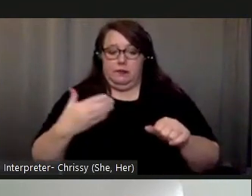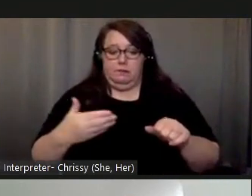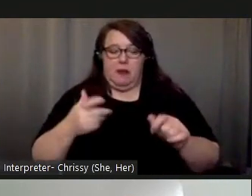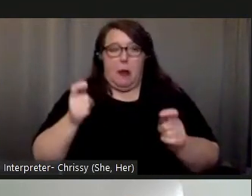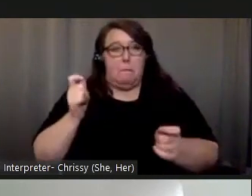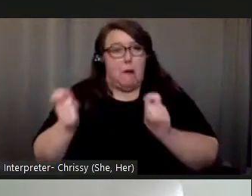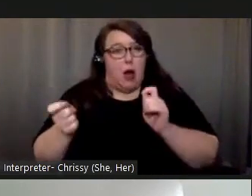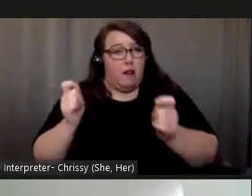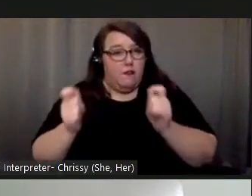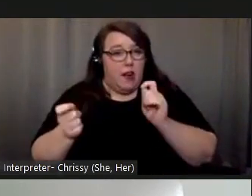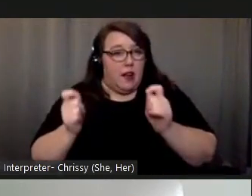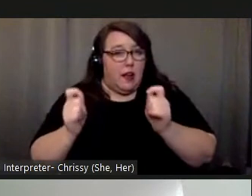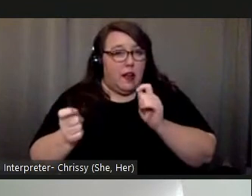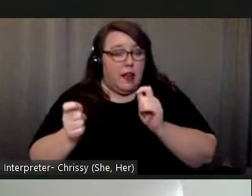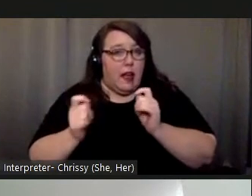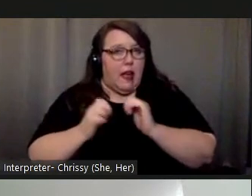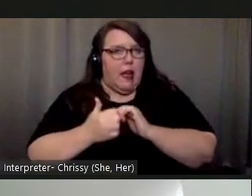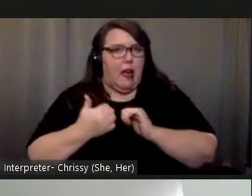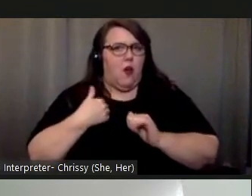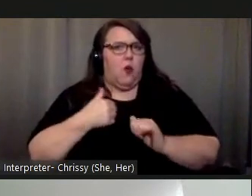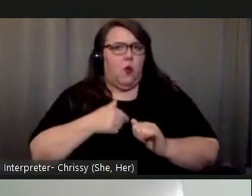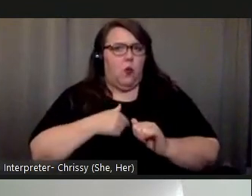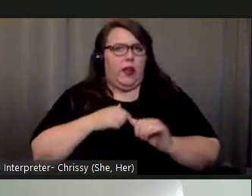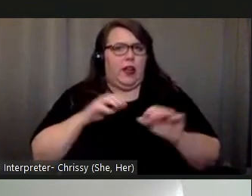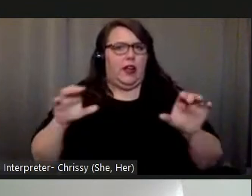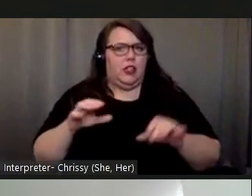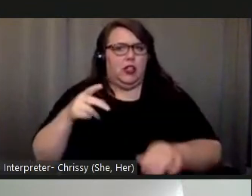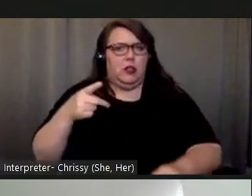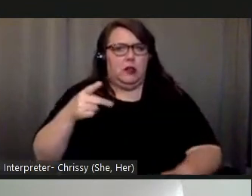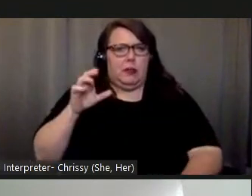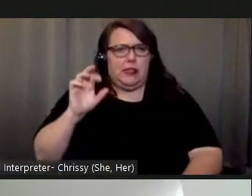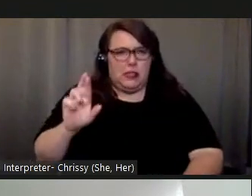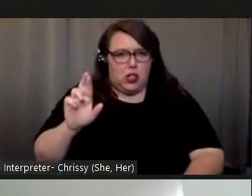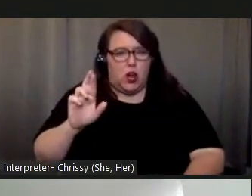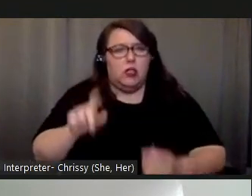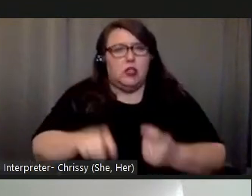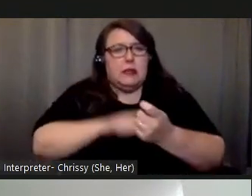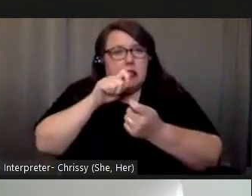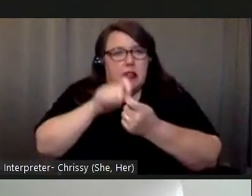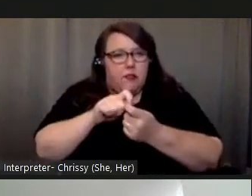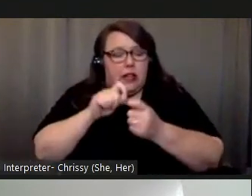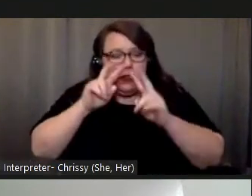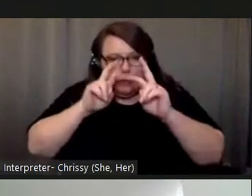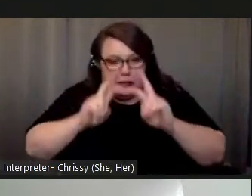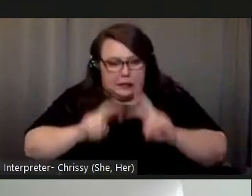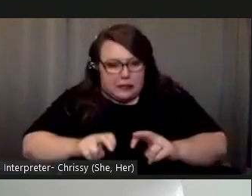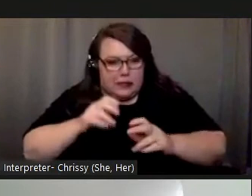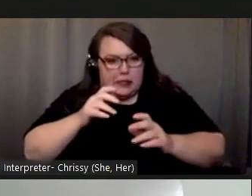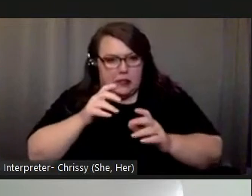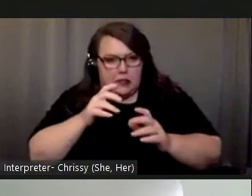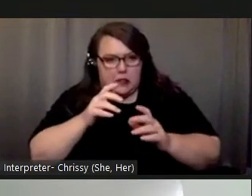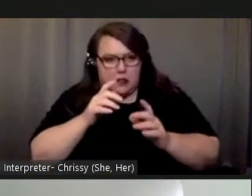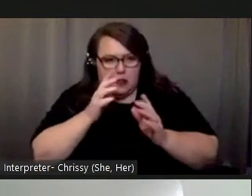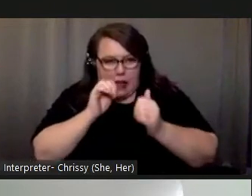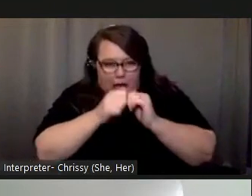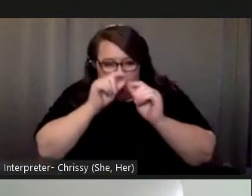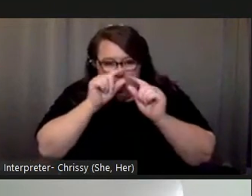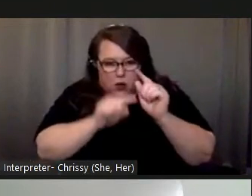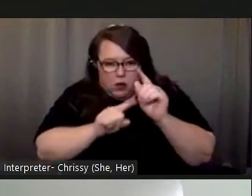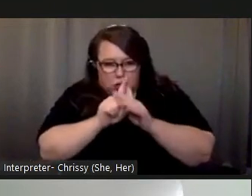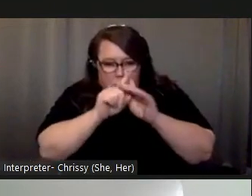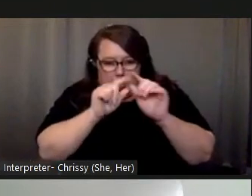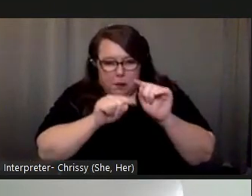modify how we do PCR to specifically look at some of these unique sequences that are associated with these variants. So